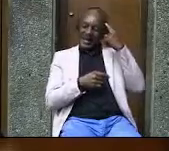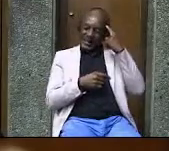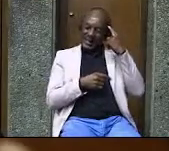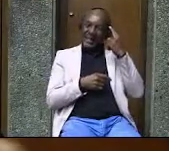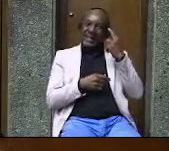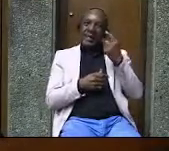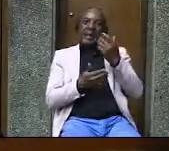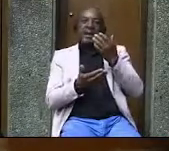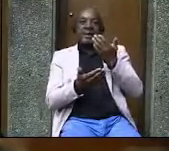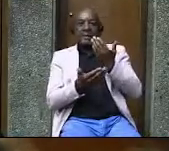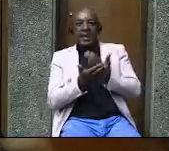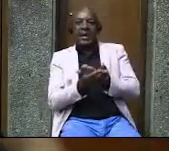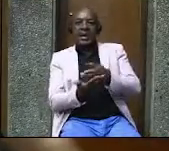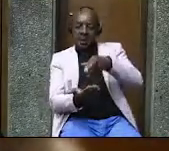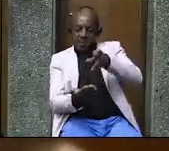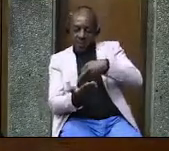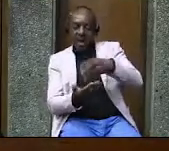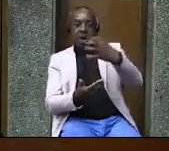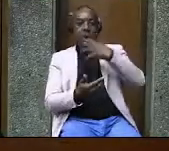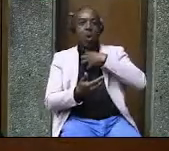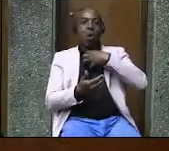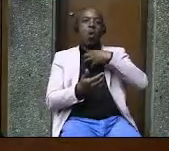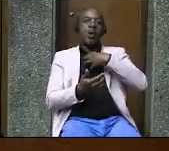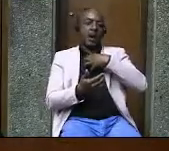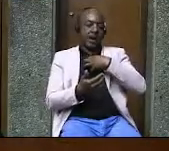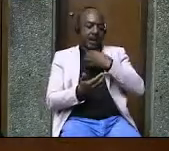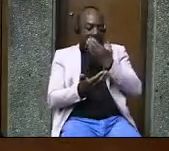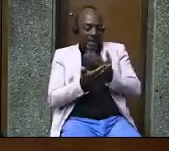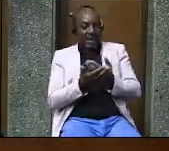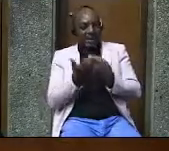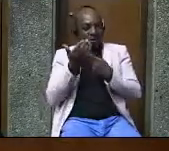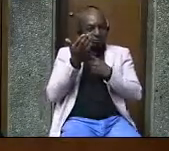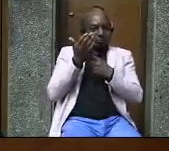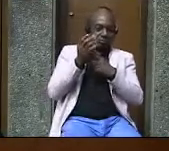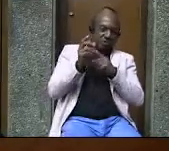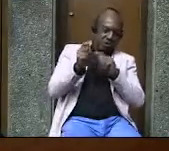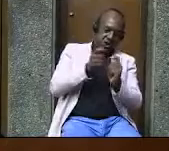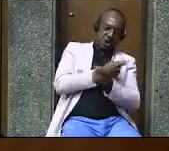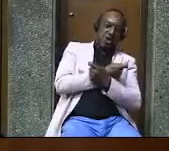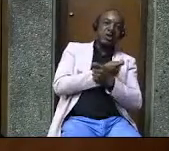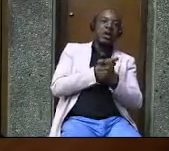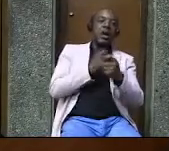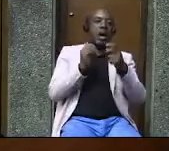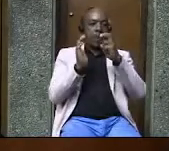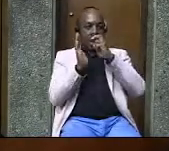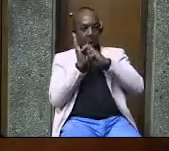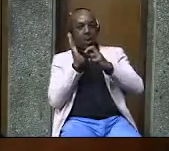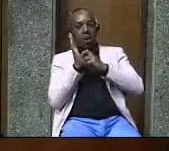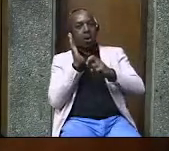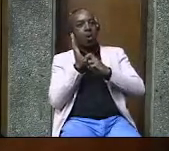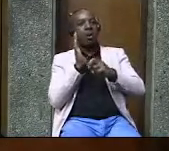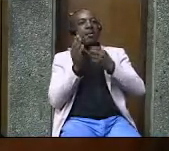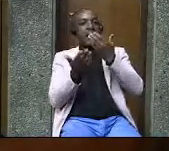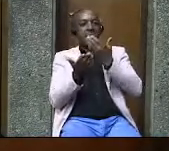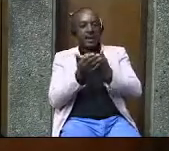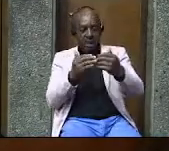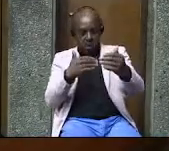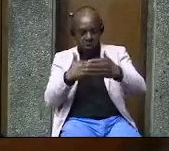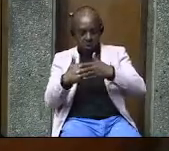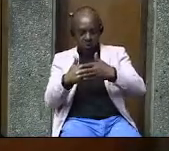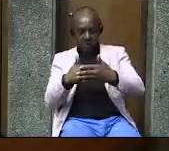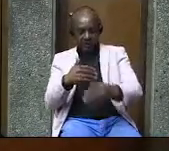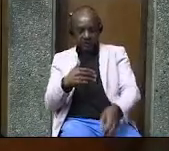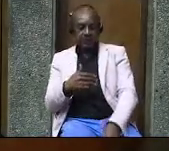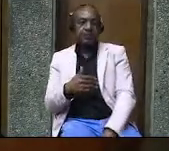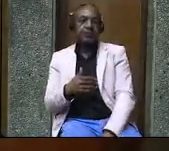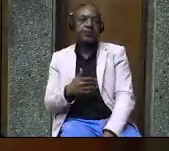the ownership passes to the expropriation authority, whichever occurs first, so that it closes that gap. And then on the